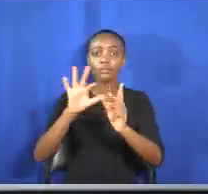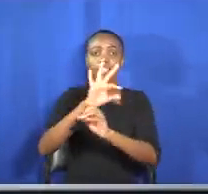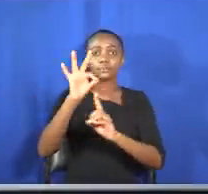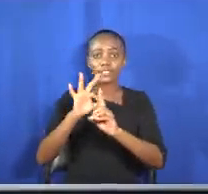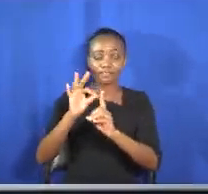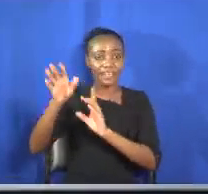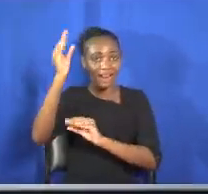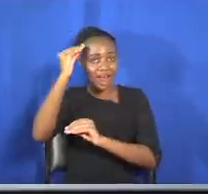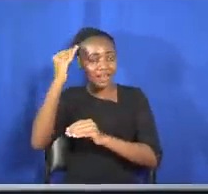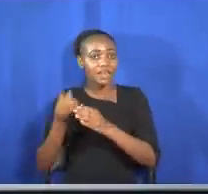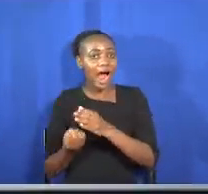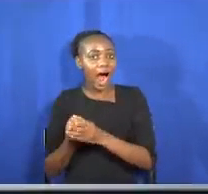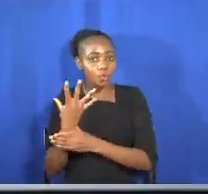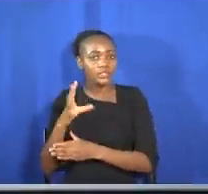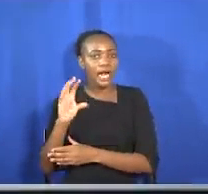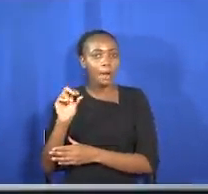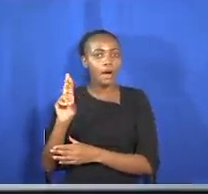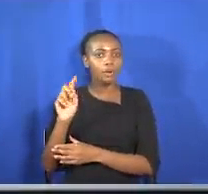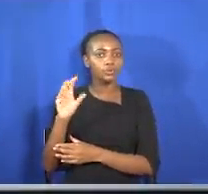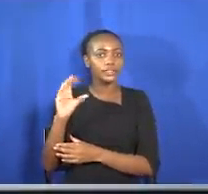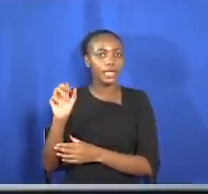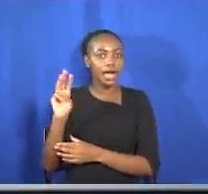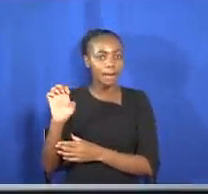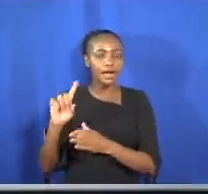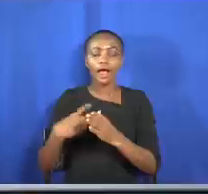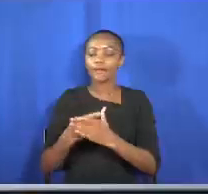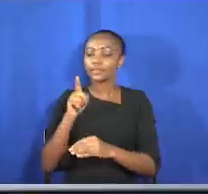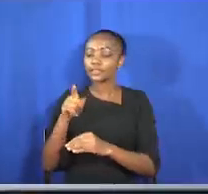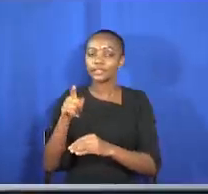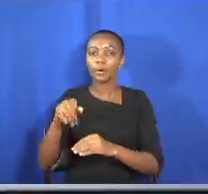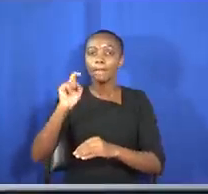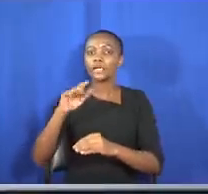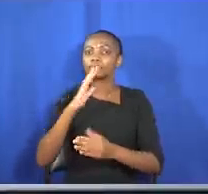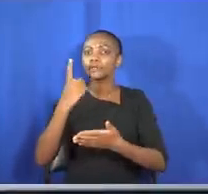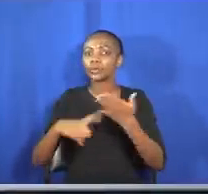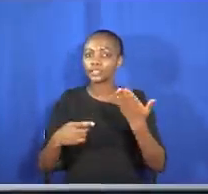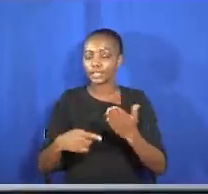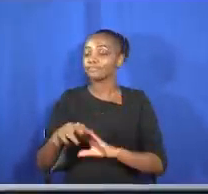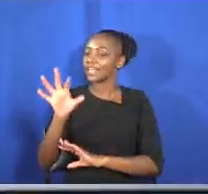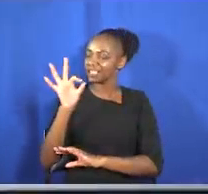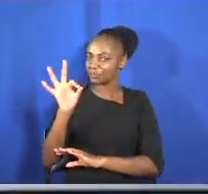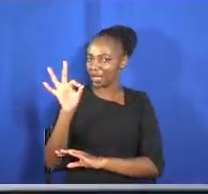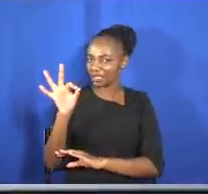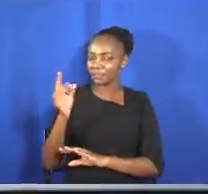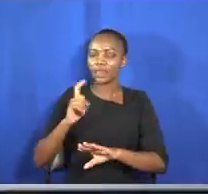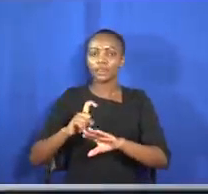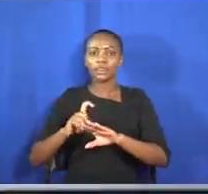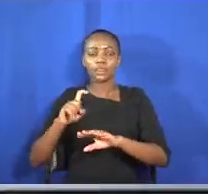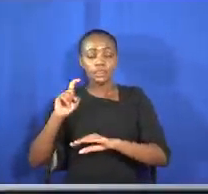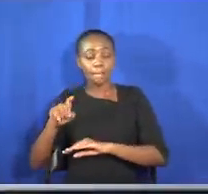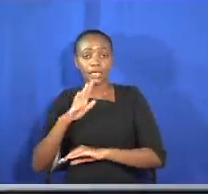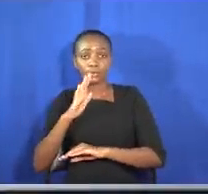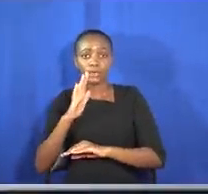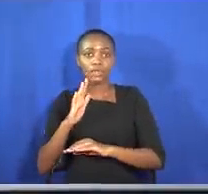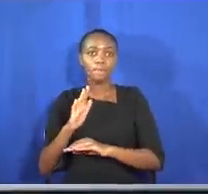are the specific learning outcomes you want the learners to achieve. And the learning outcomes, of course, must be smart. They